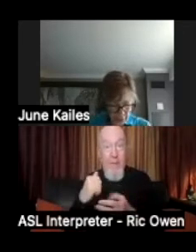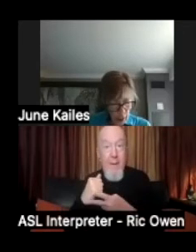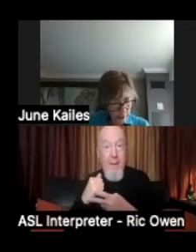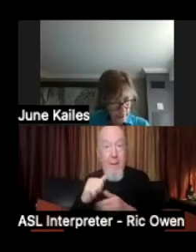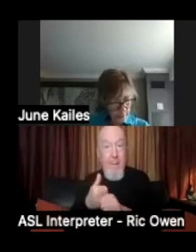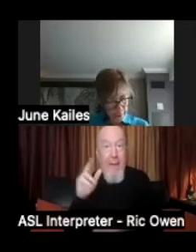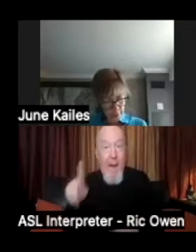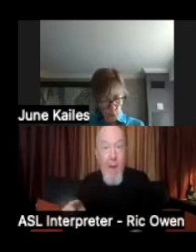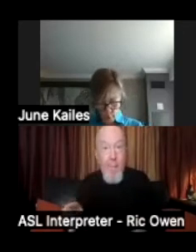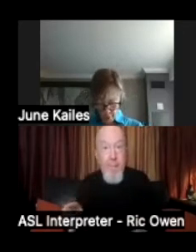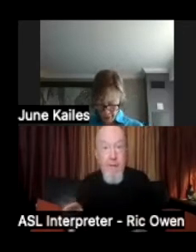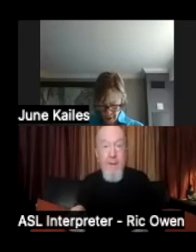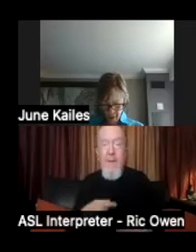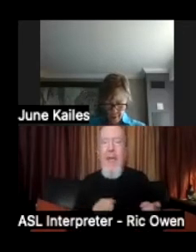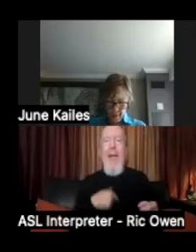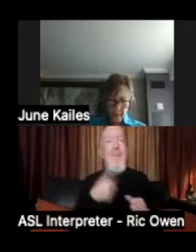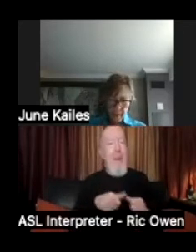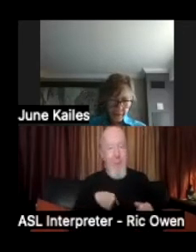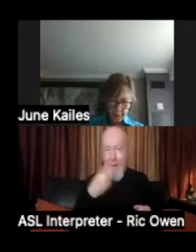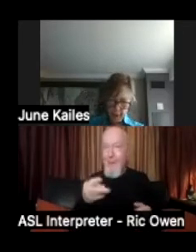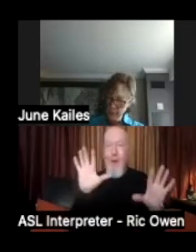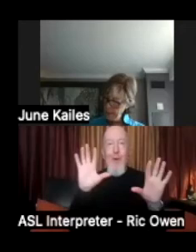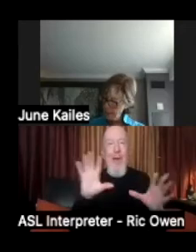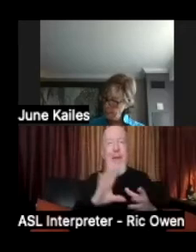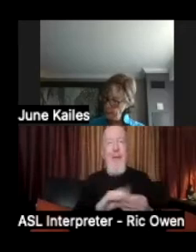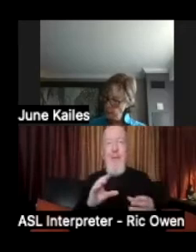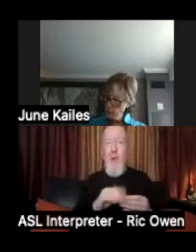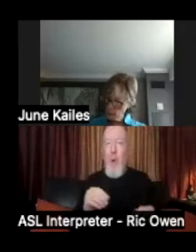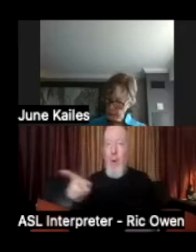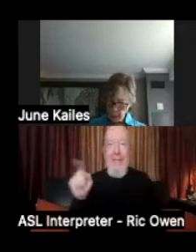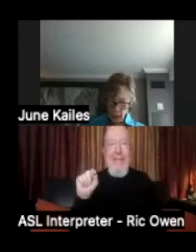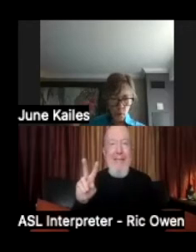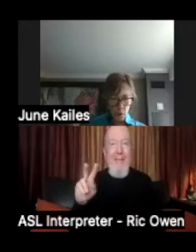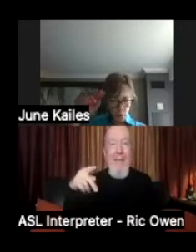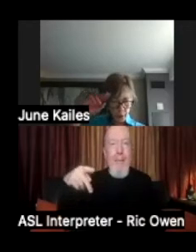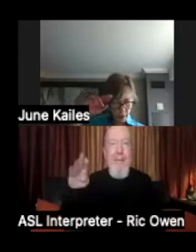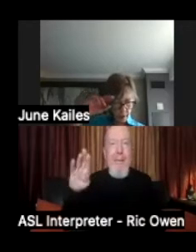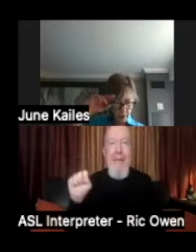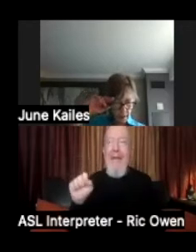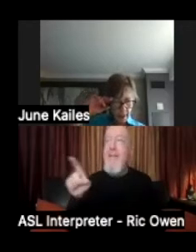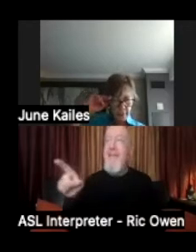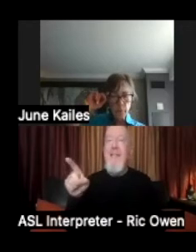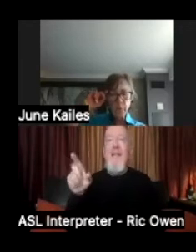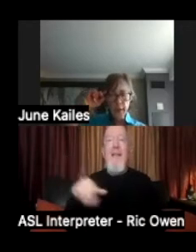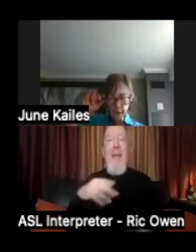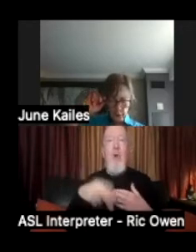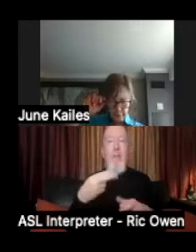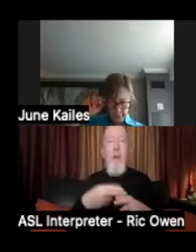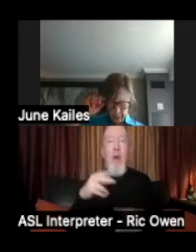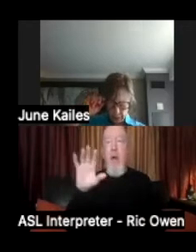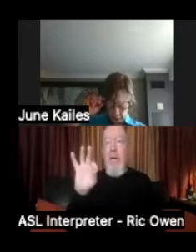I saw this great story on TV episode called 911. It's a